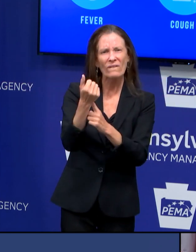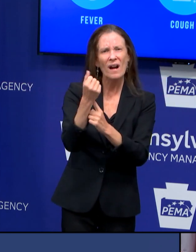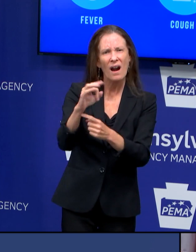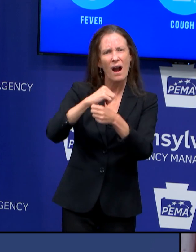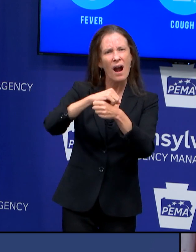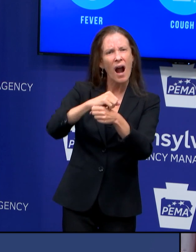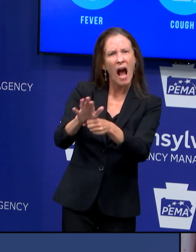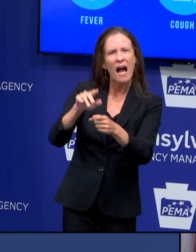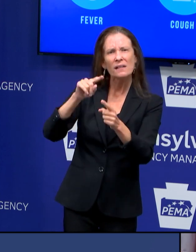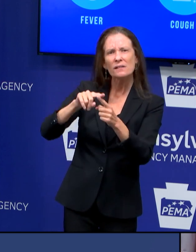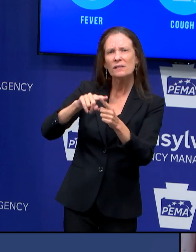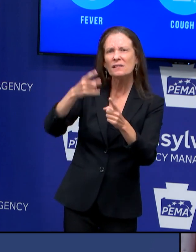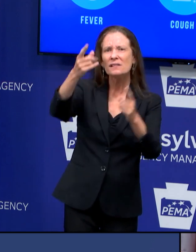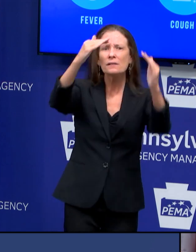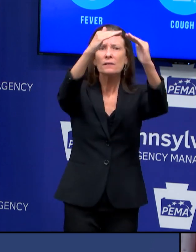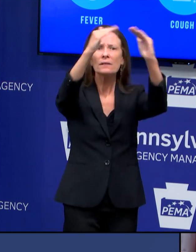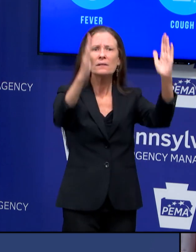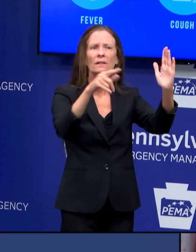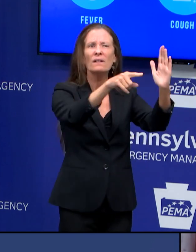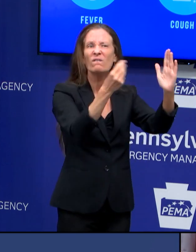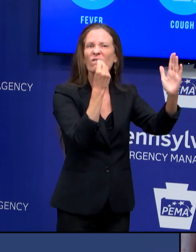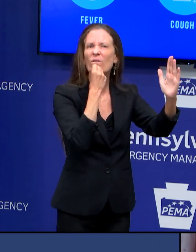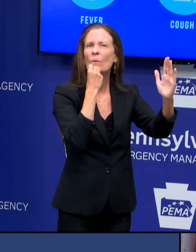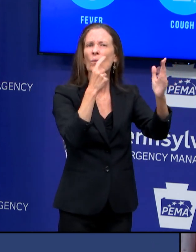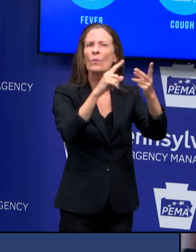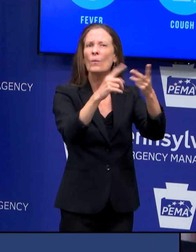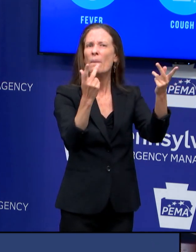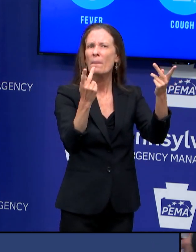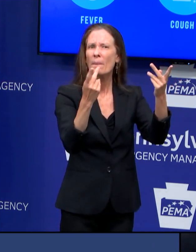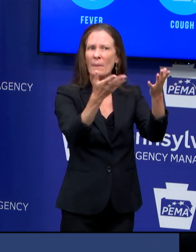they distribute food that generally have lots of people? Yeah.